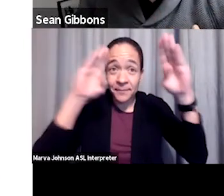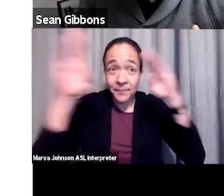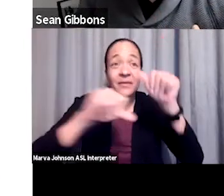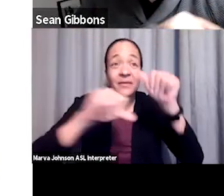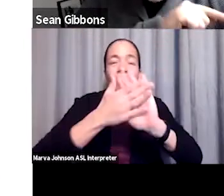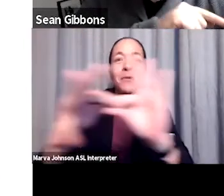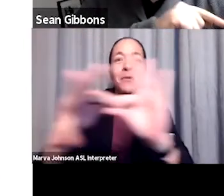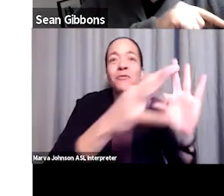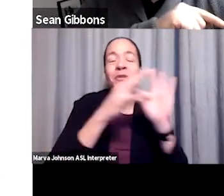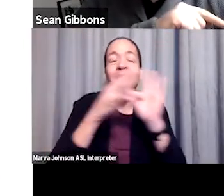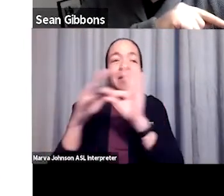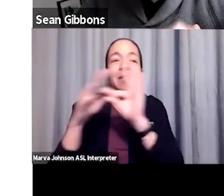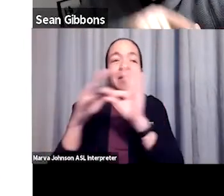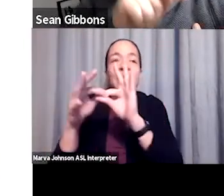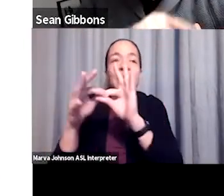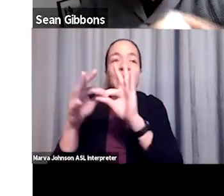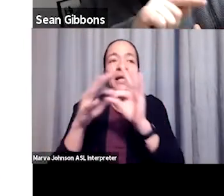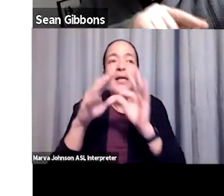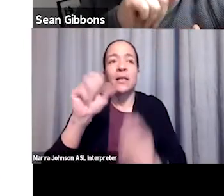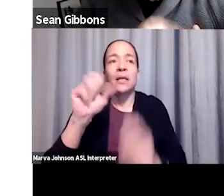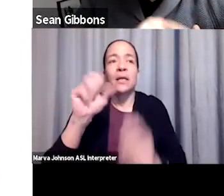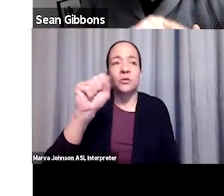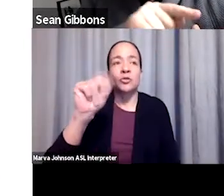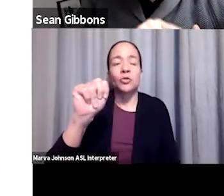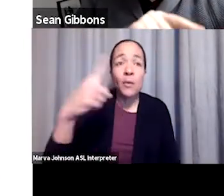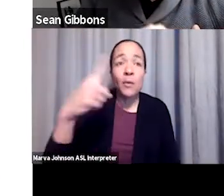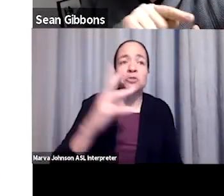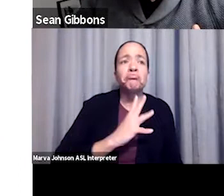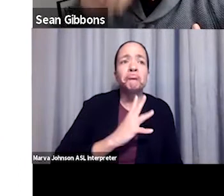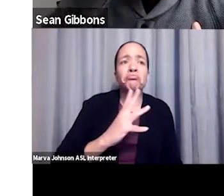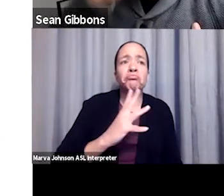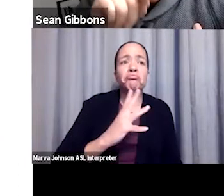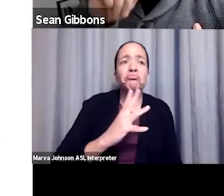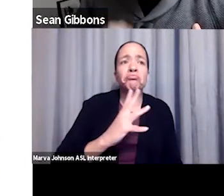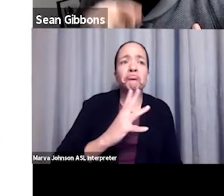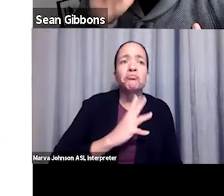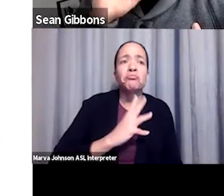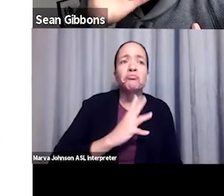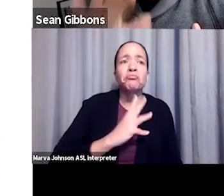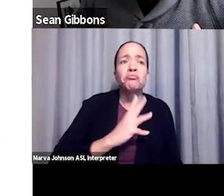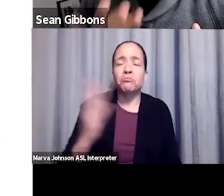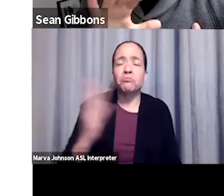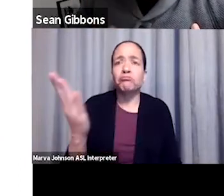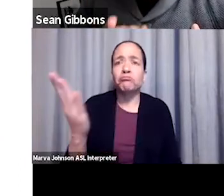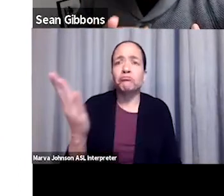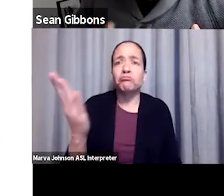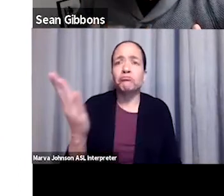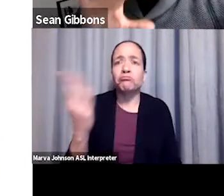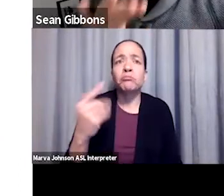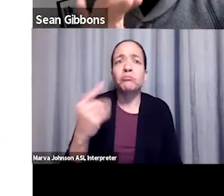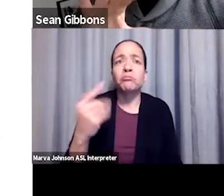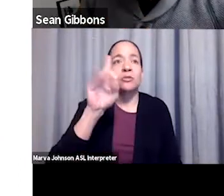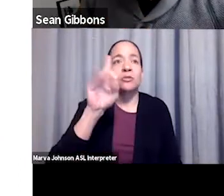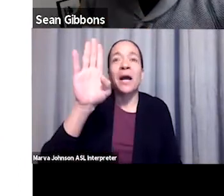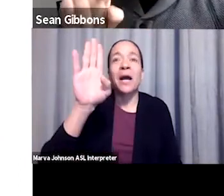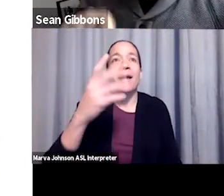and toss that into the chat. I'll try to get to it there. But Susan, you've also raised something in raising your hand. If you would, when we have questions, and we'll make some time for